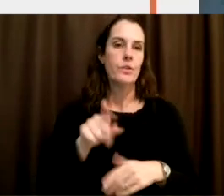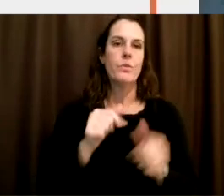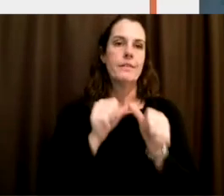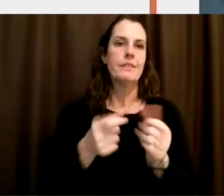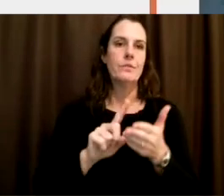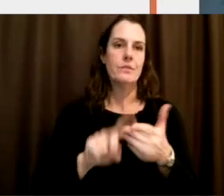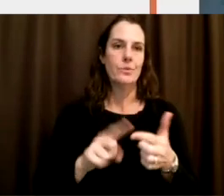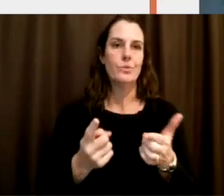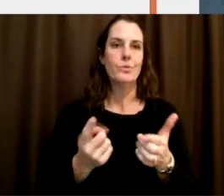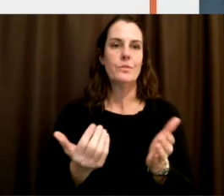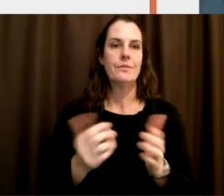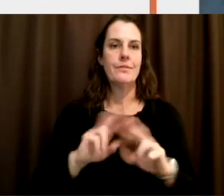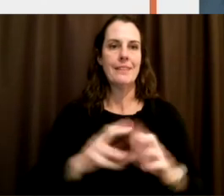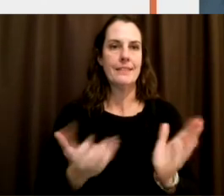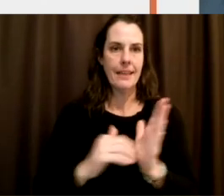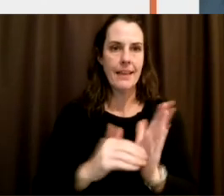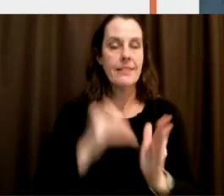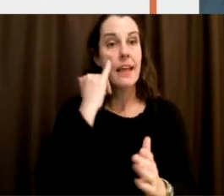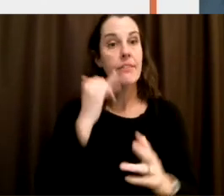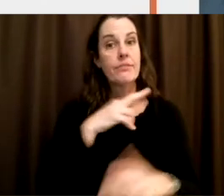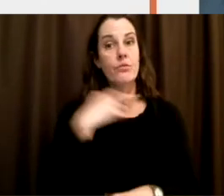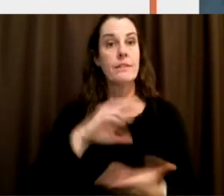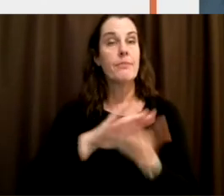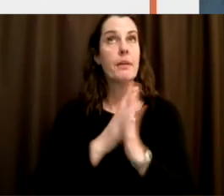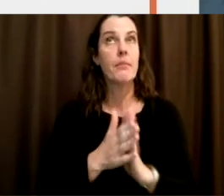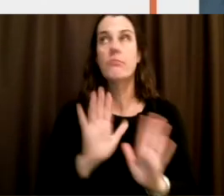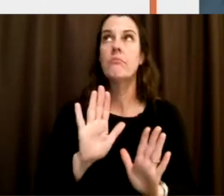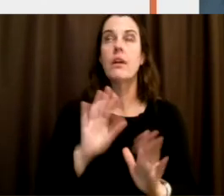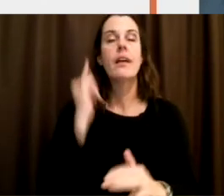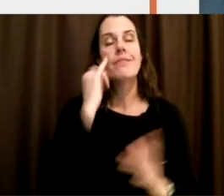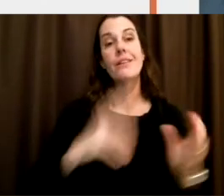whether risks have become whether there's greater